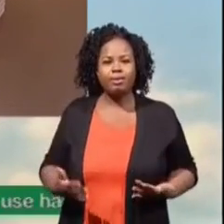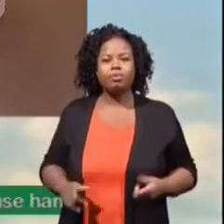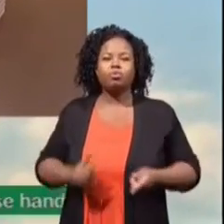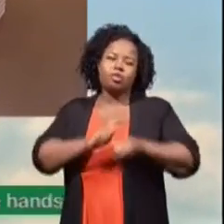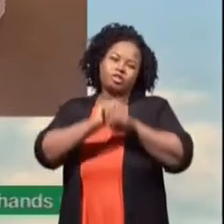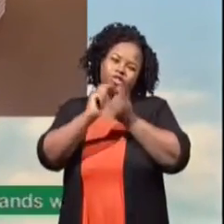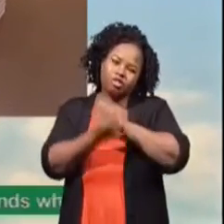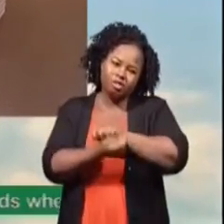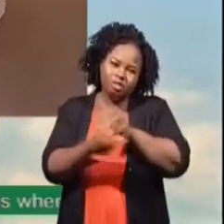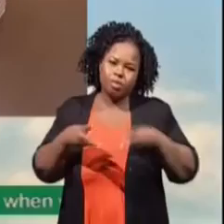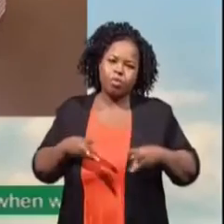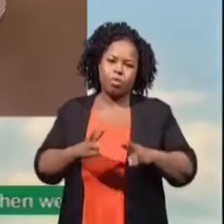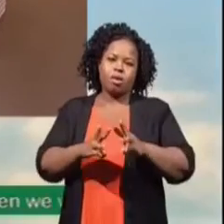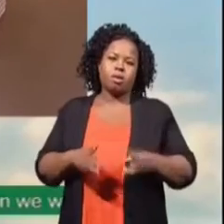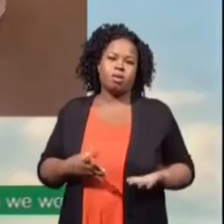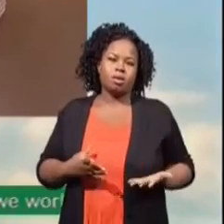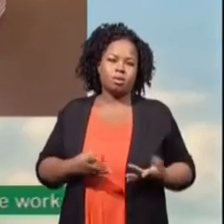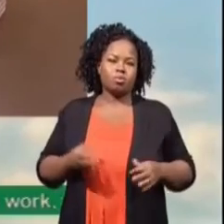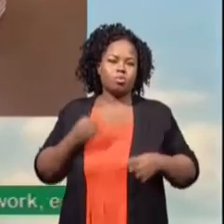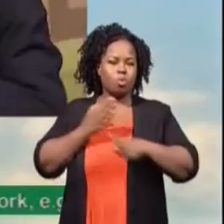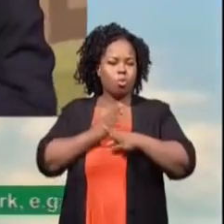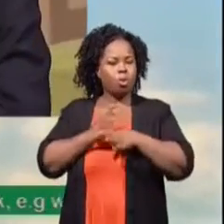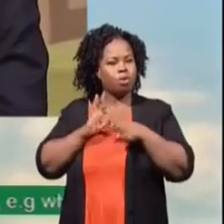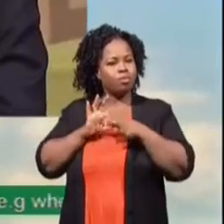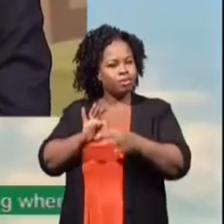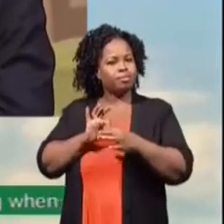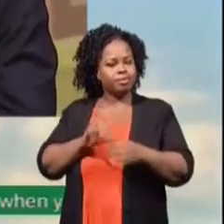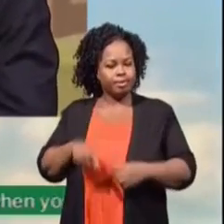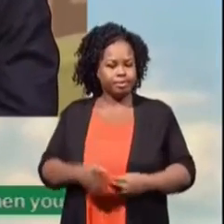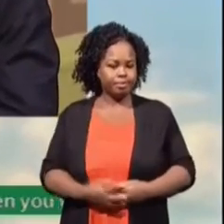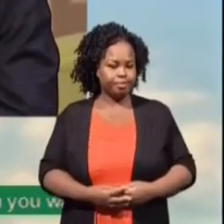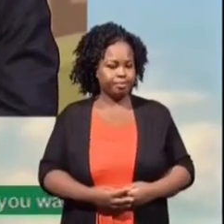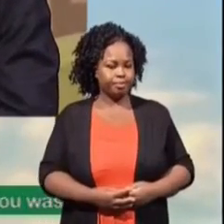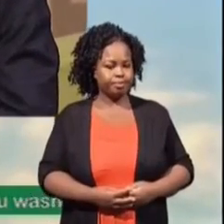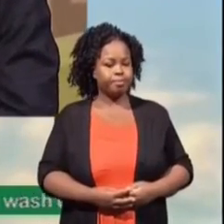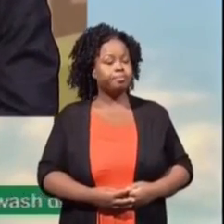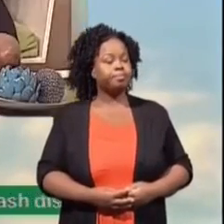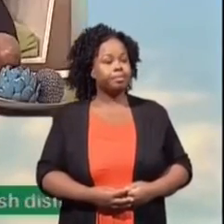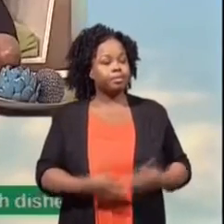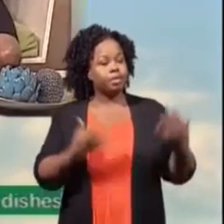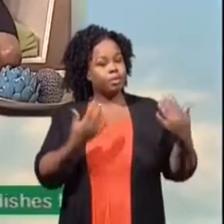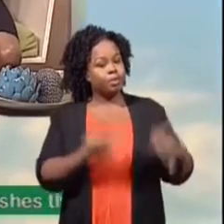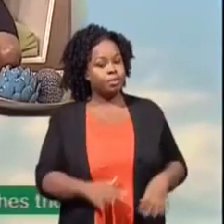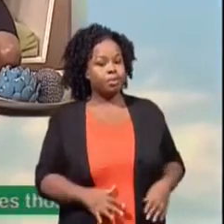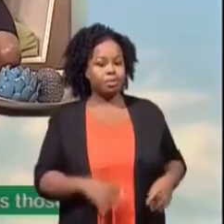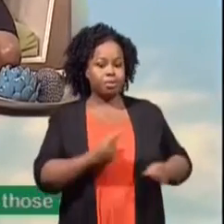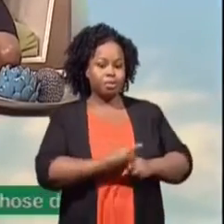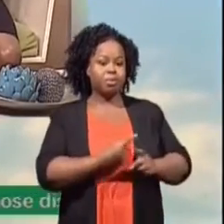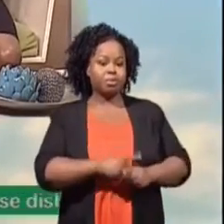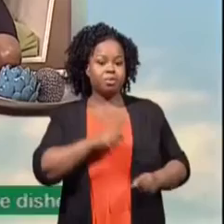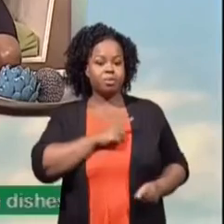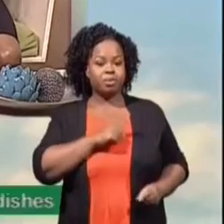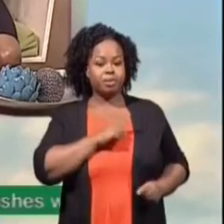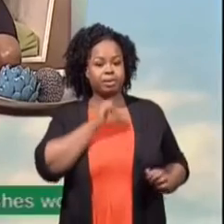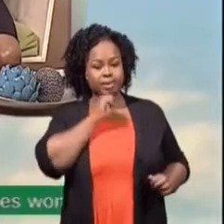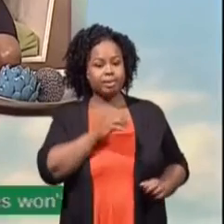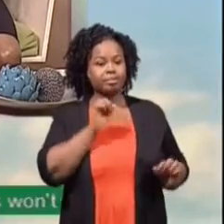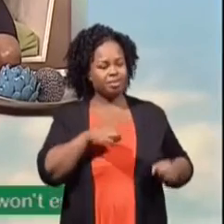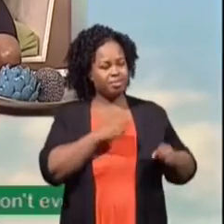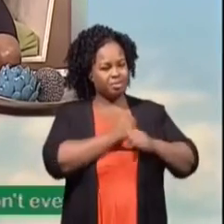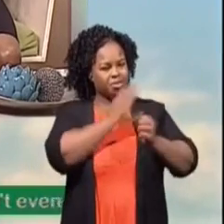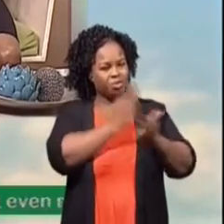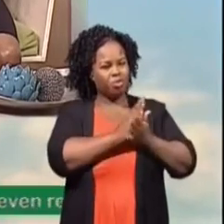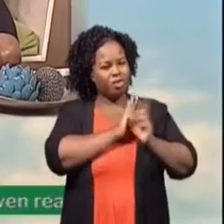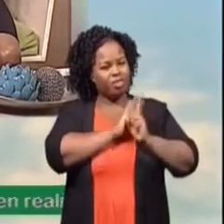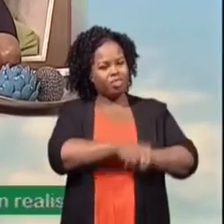etsa ka matso ke tshwantse re fetule ka mogo ge sebedisanang ka teng sa di ke tshwenye le wa mabone eish ba re go be go botla le